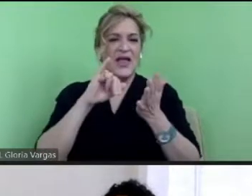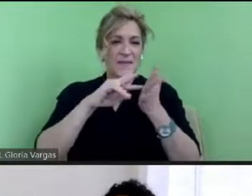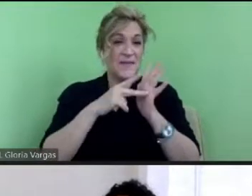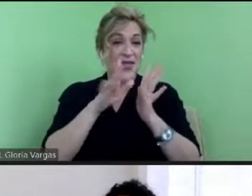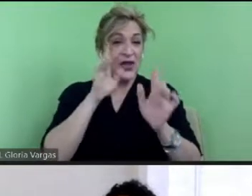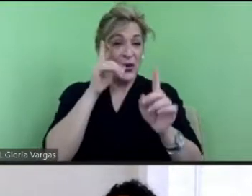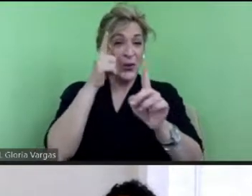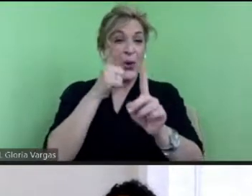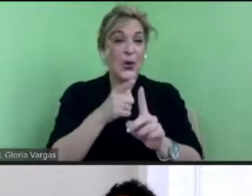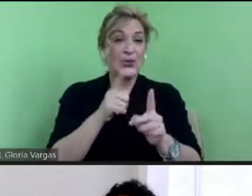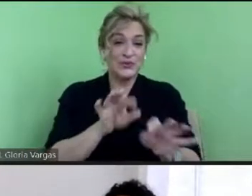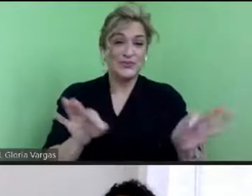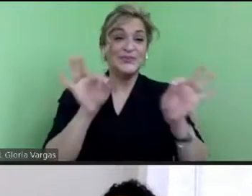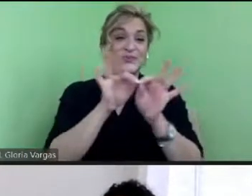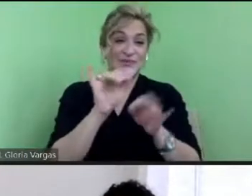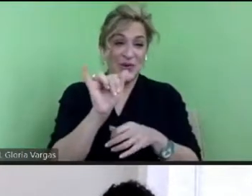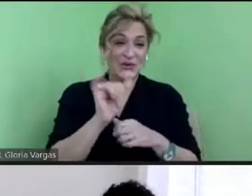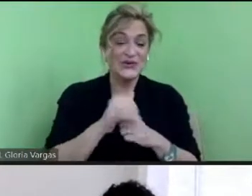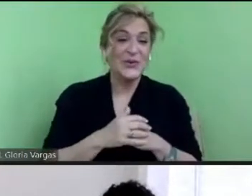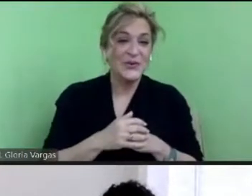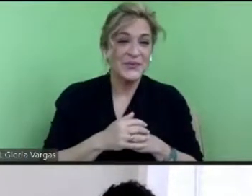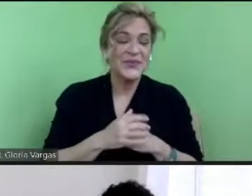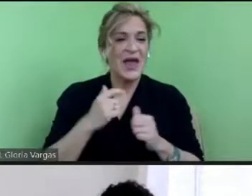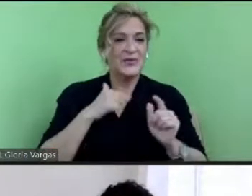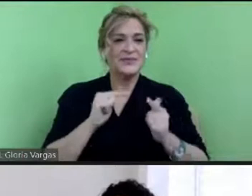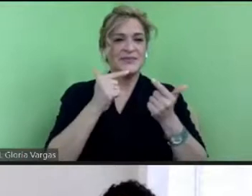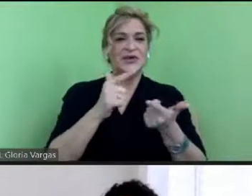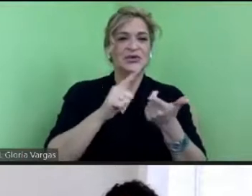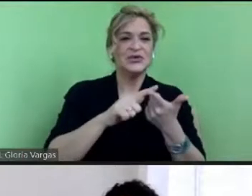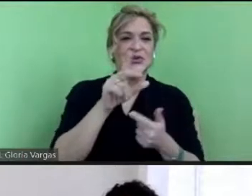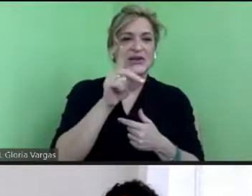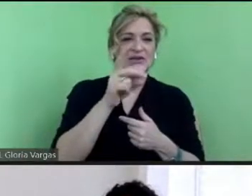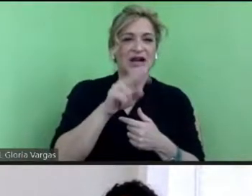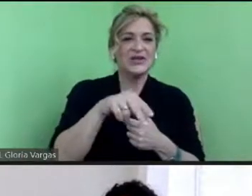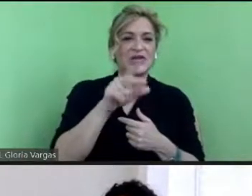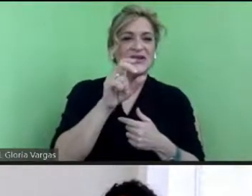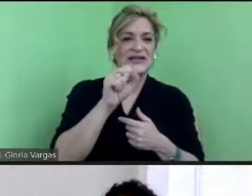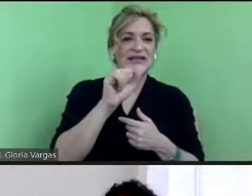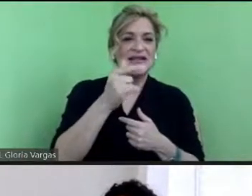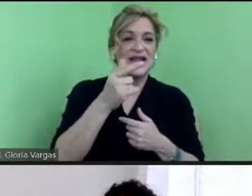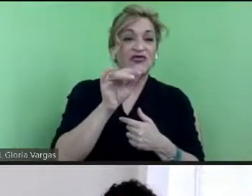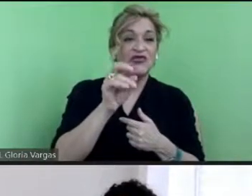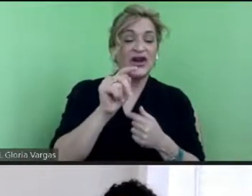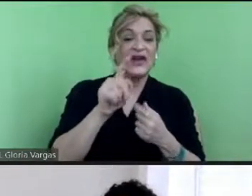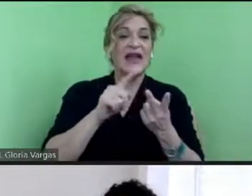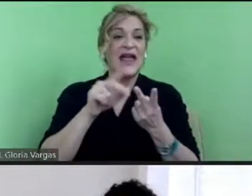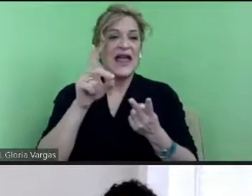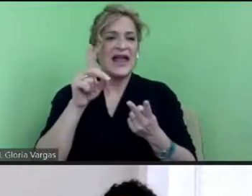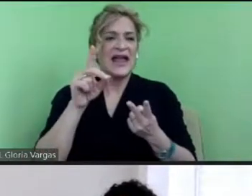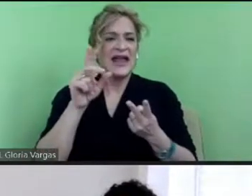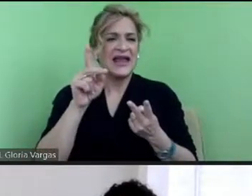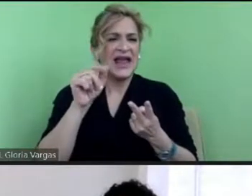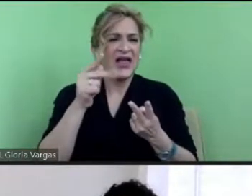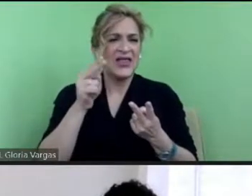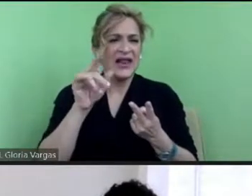I will now turn to Dr. Kimberly Siegfried and Katherine Talada. Dr. Siegfried is the clinical director for